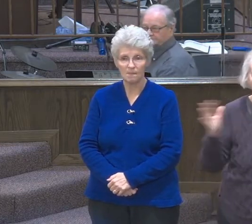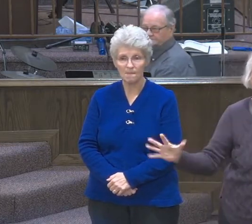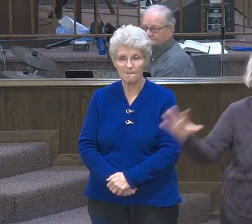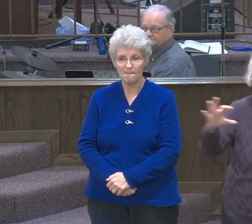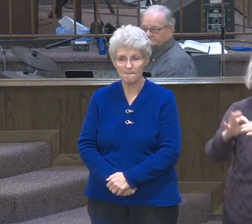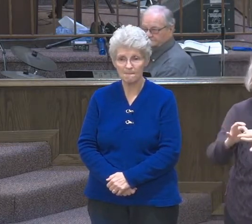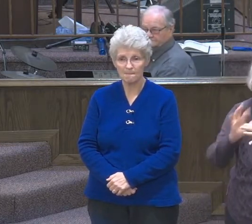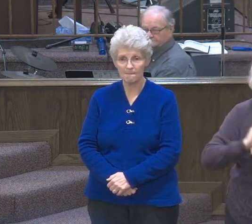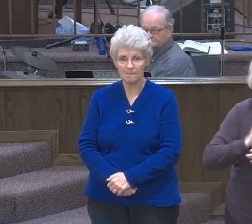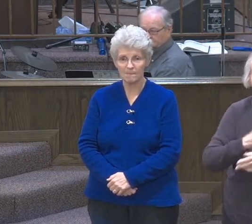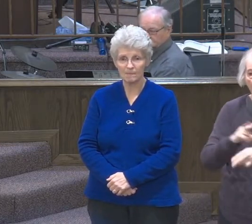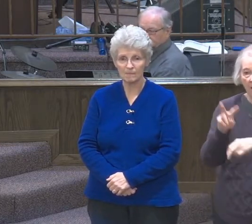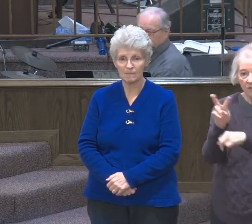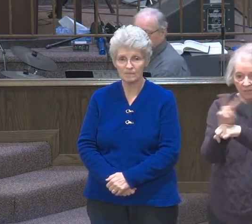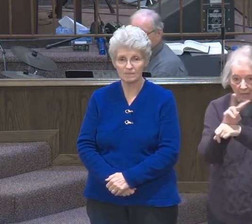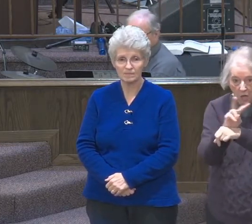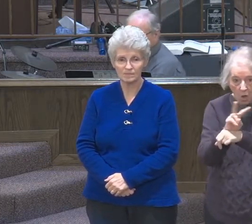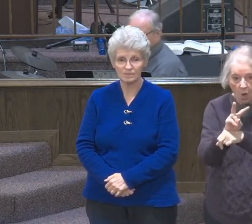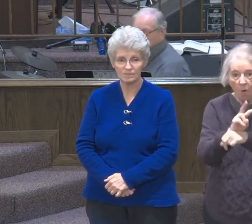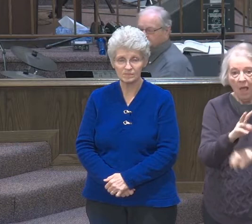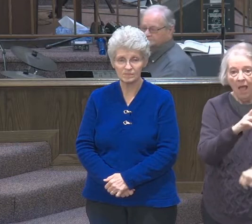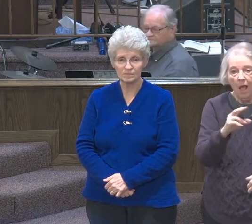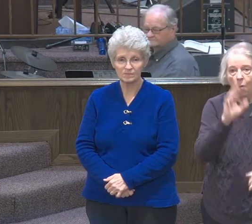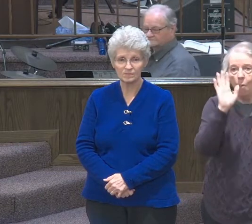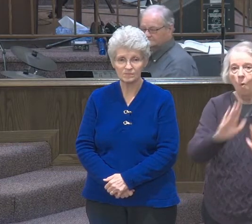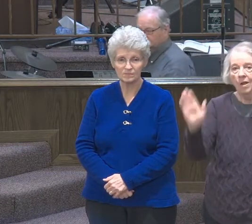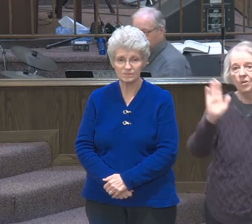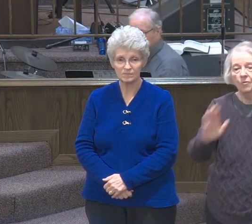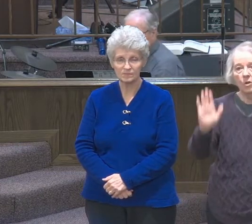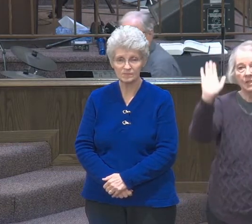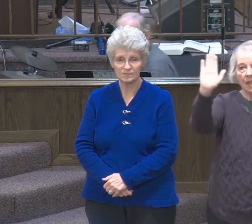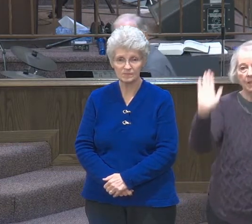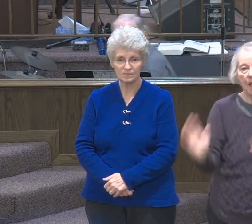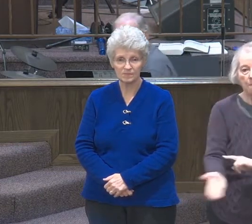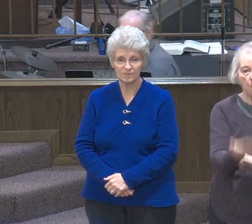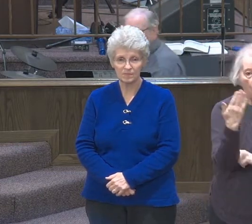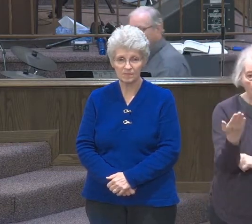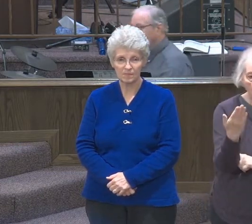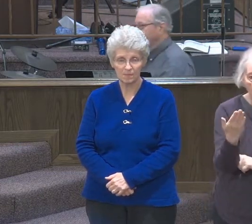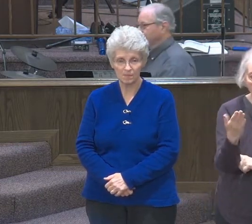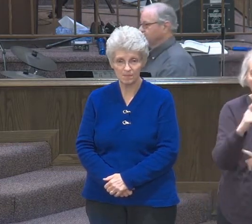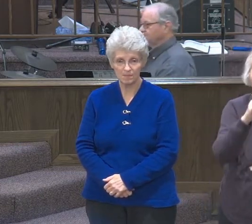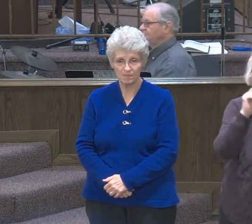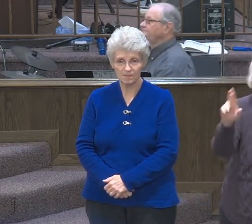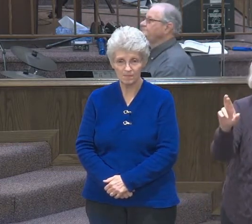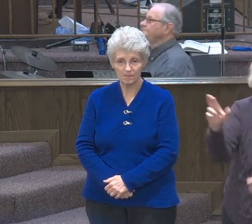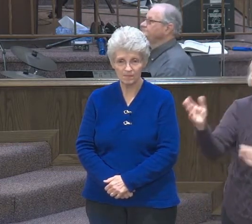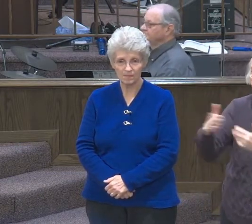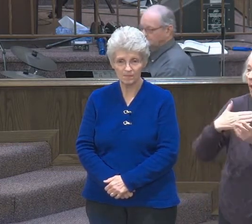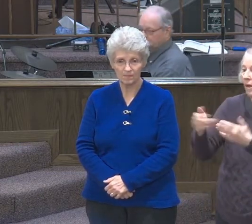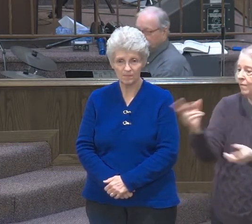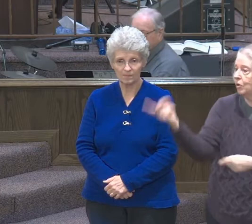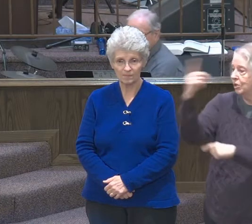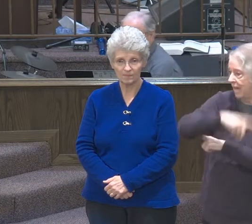for worship on this wonderful Sunday morning or whatever day you happen to be joining